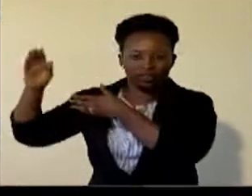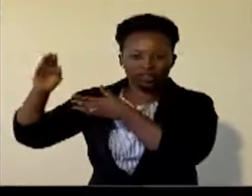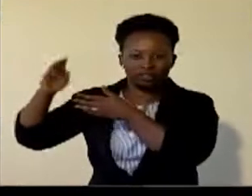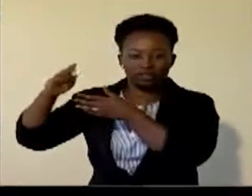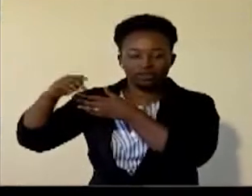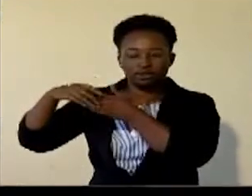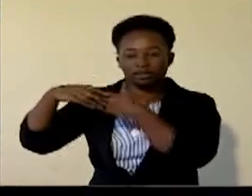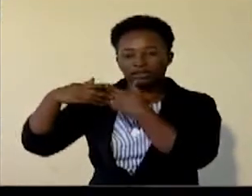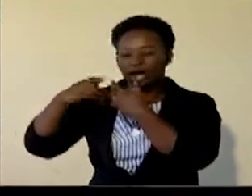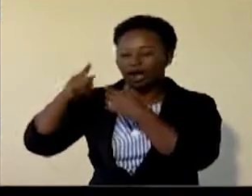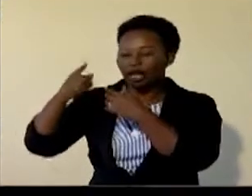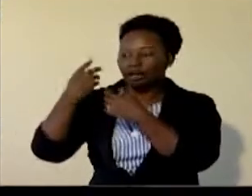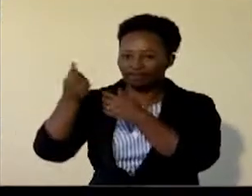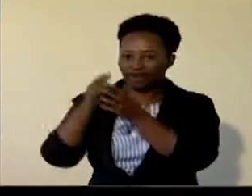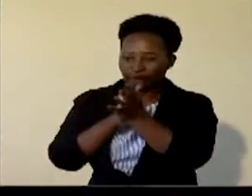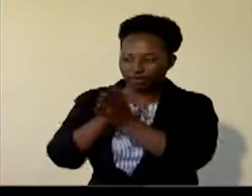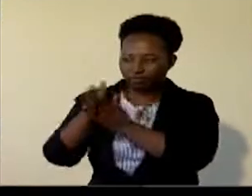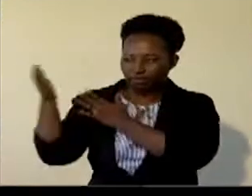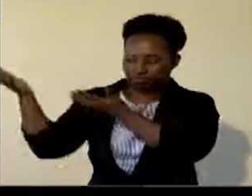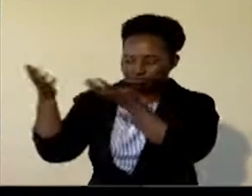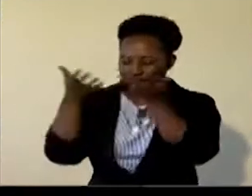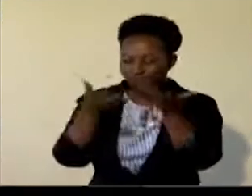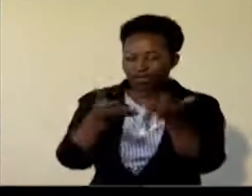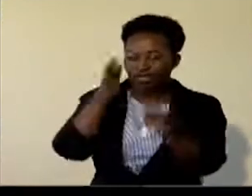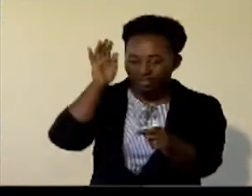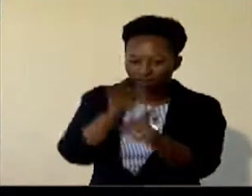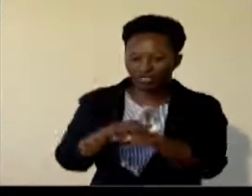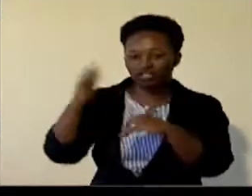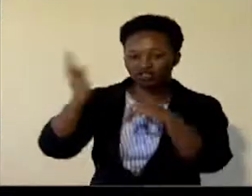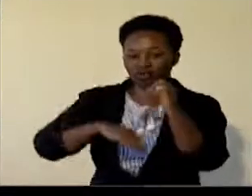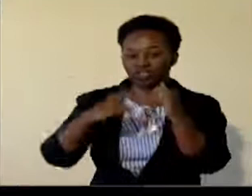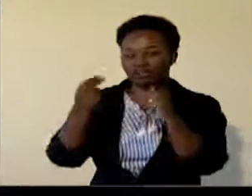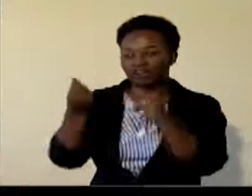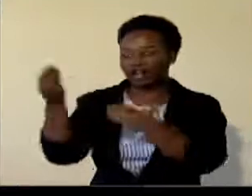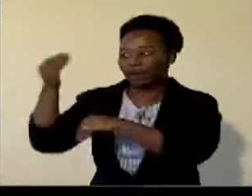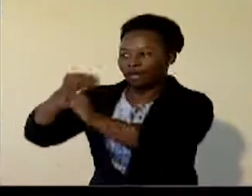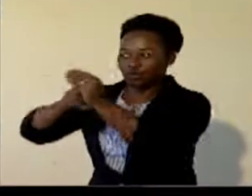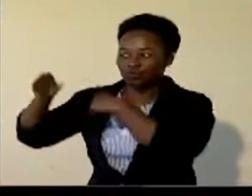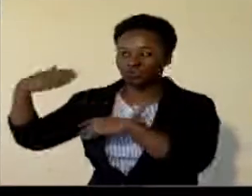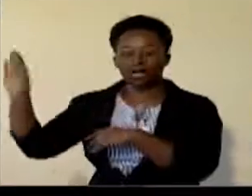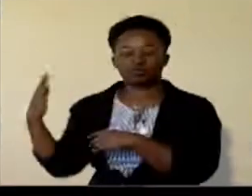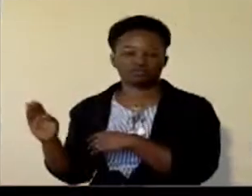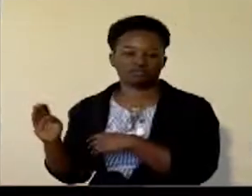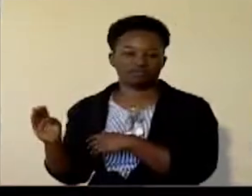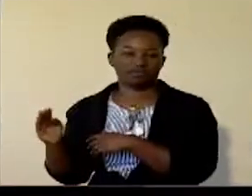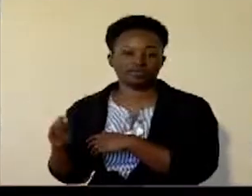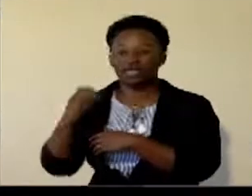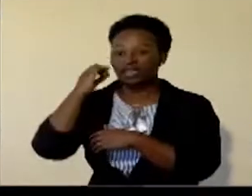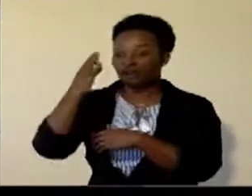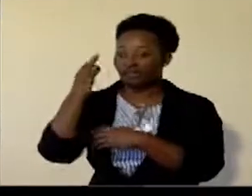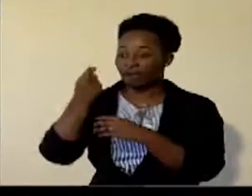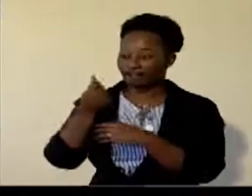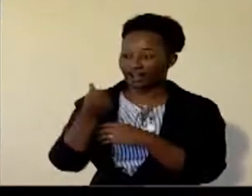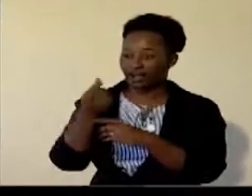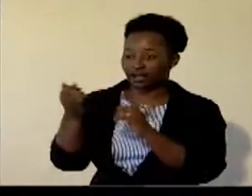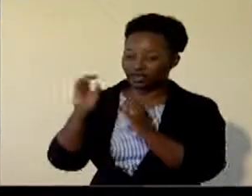on export. What a country spends on buying goods and services from other countries, it is greater than what